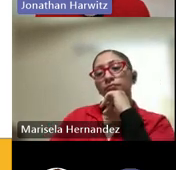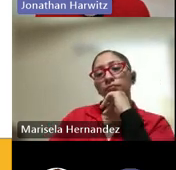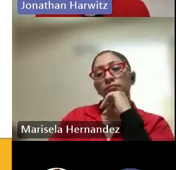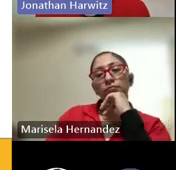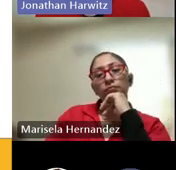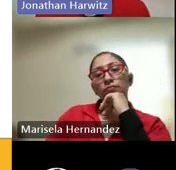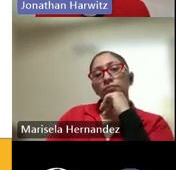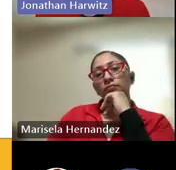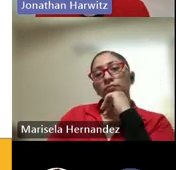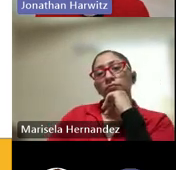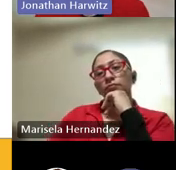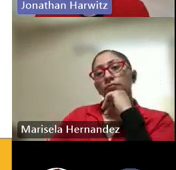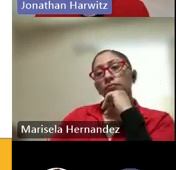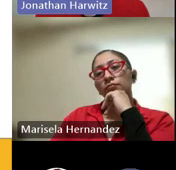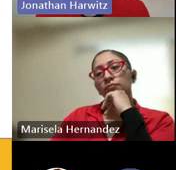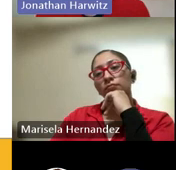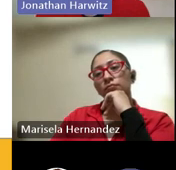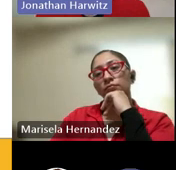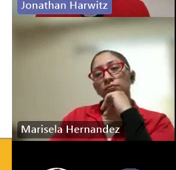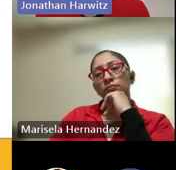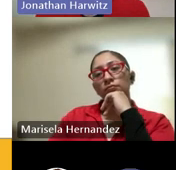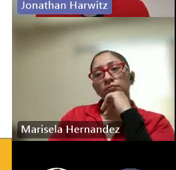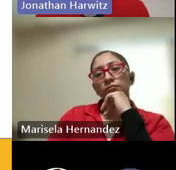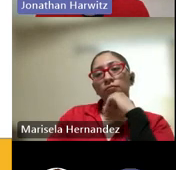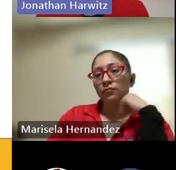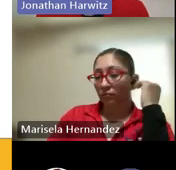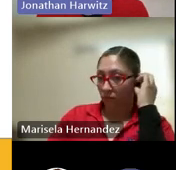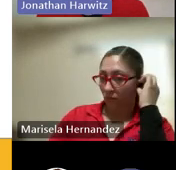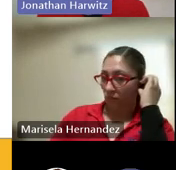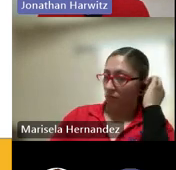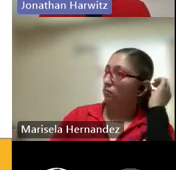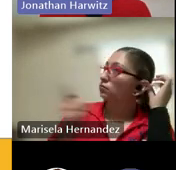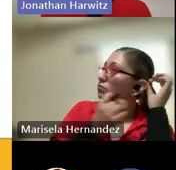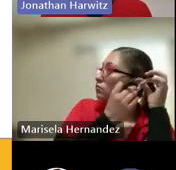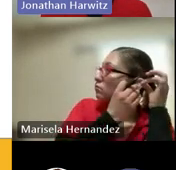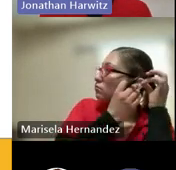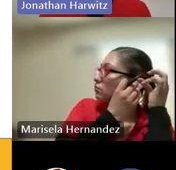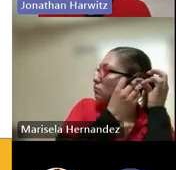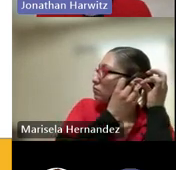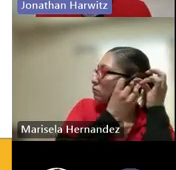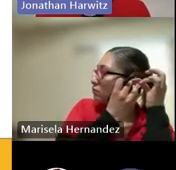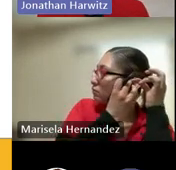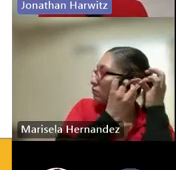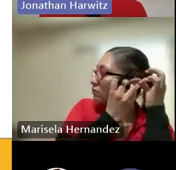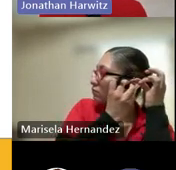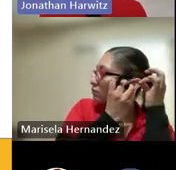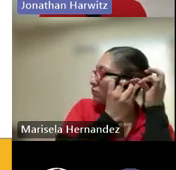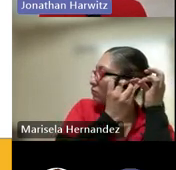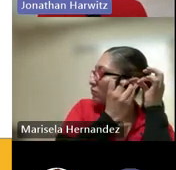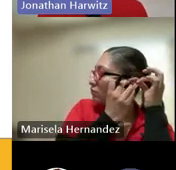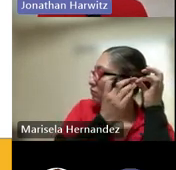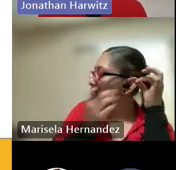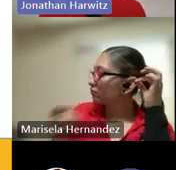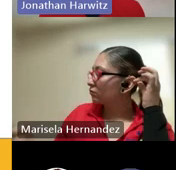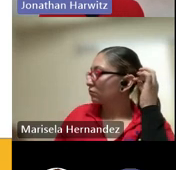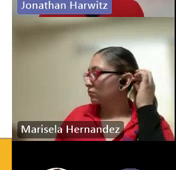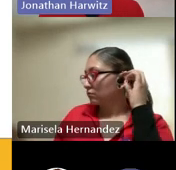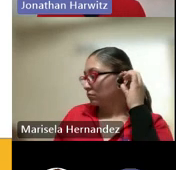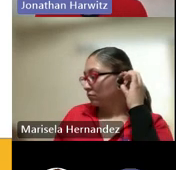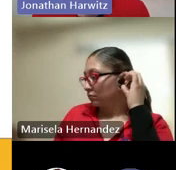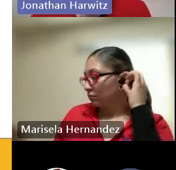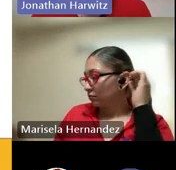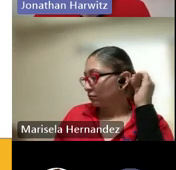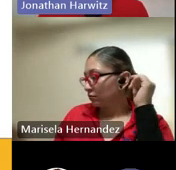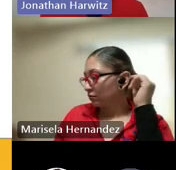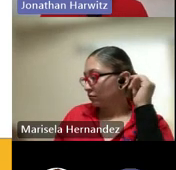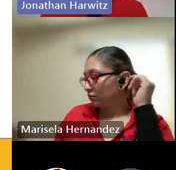So I feel like we have done collectively a great job of raising the profile of rural housing within the administration